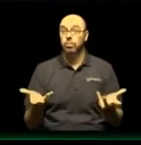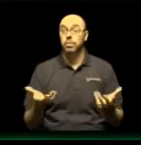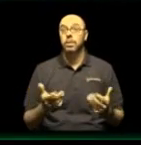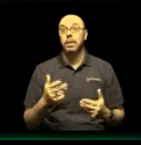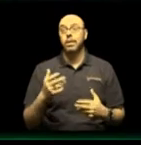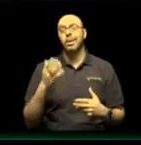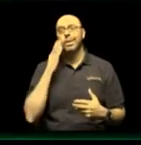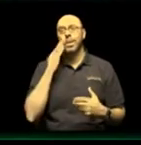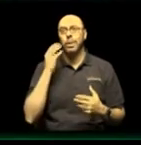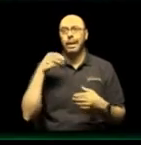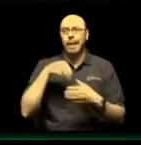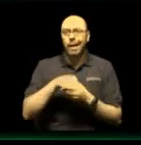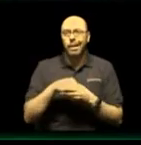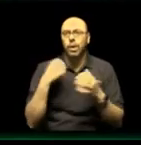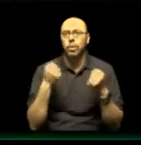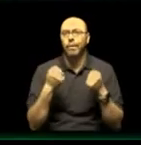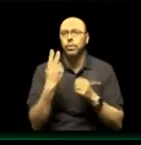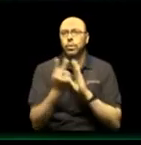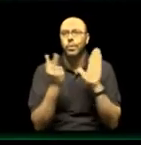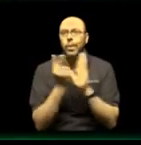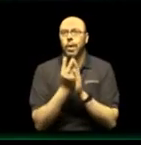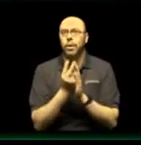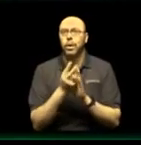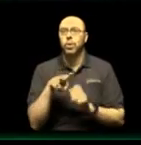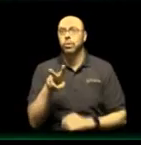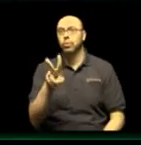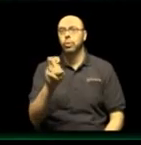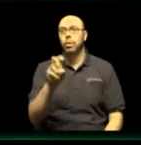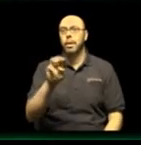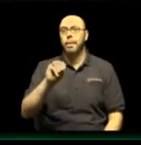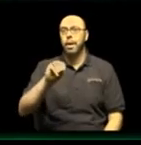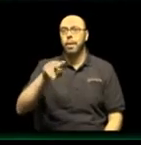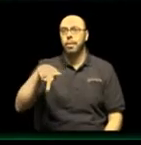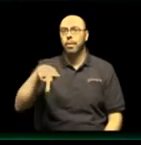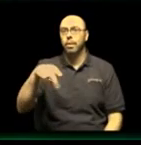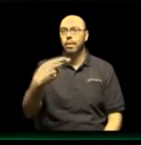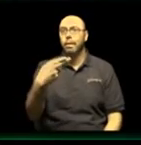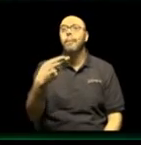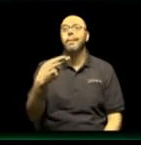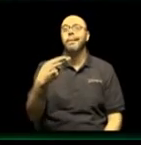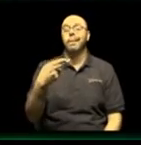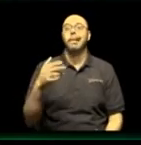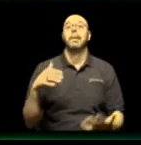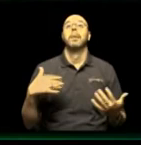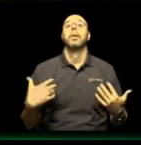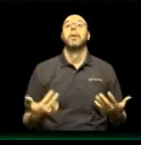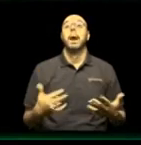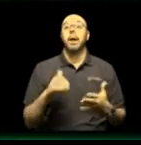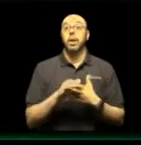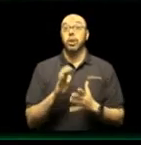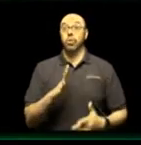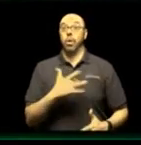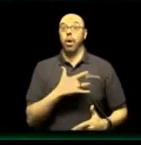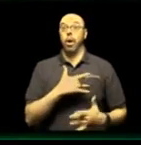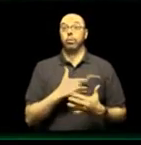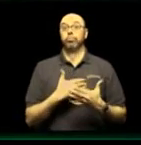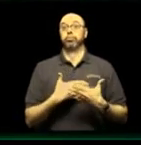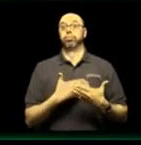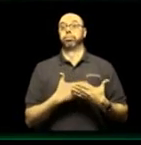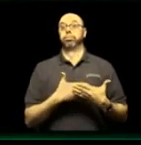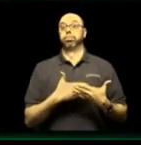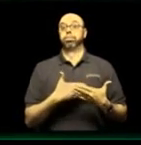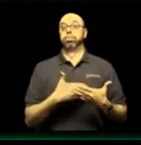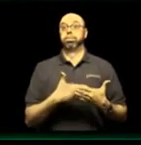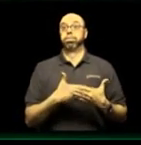a car for 2 hours and going 200 miles an hour per hour. Your heart rate probably